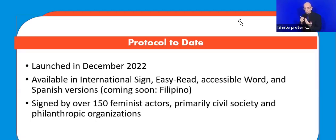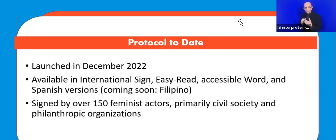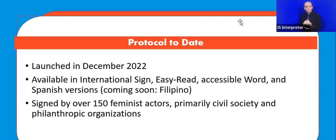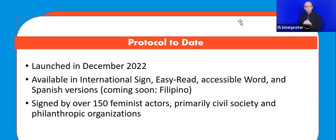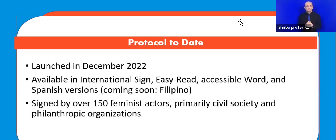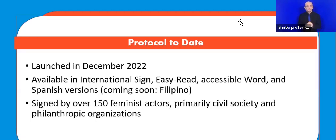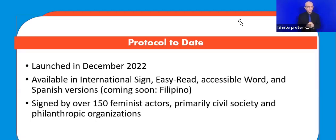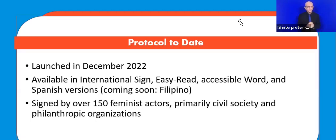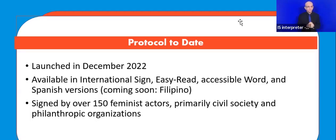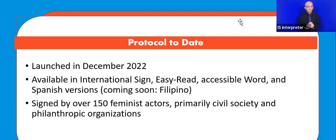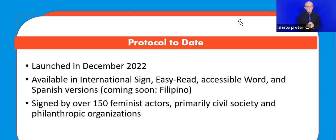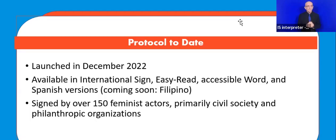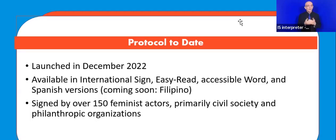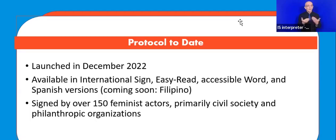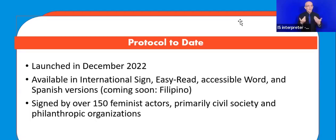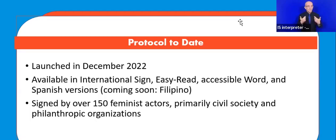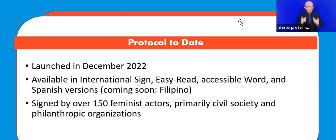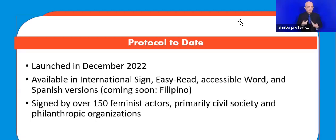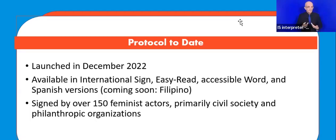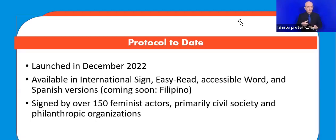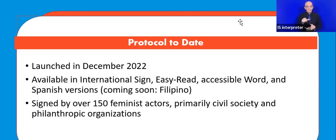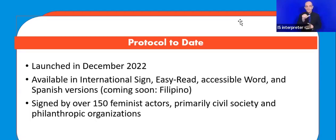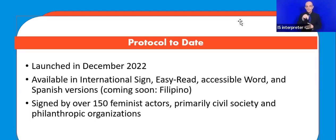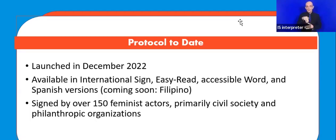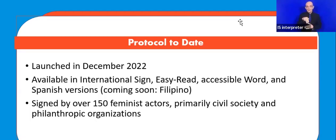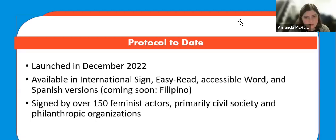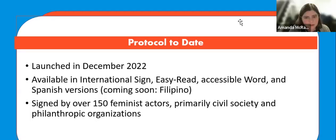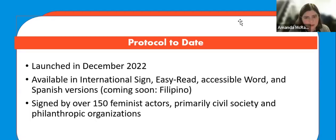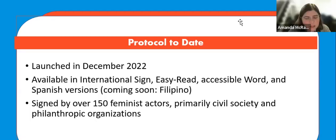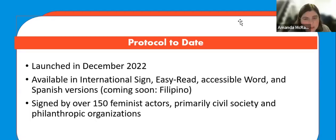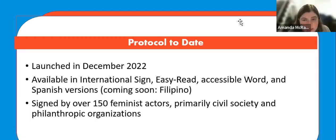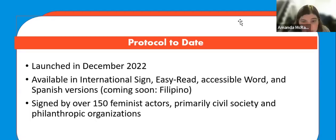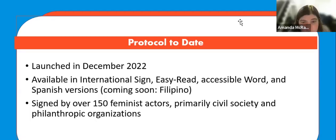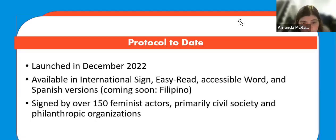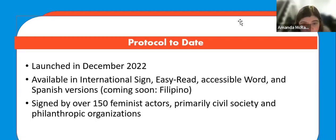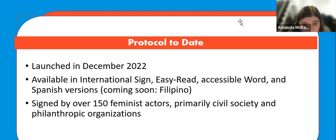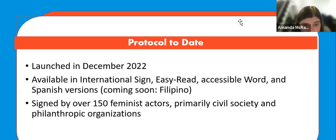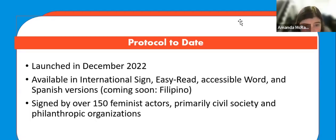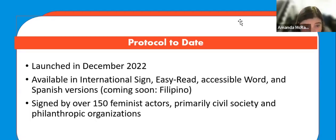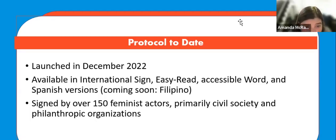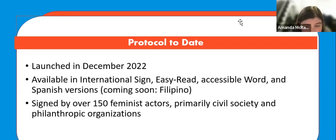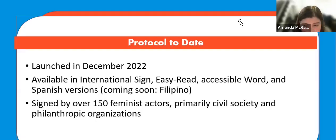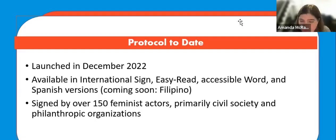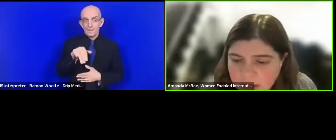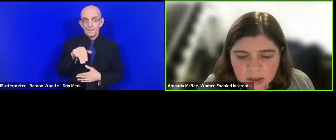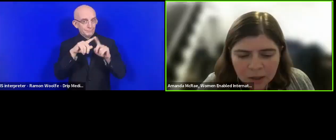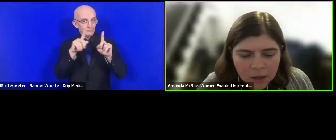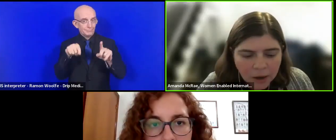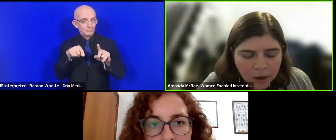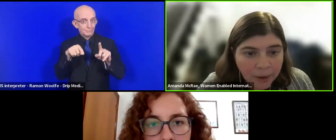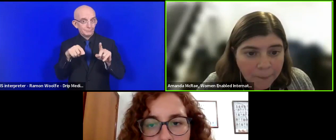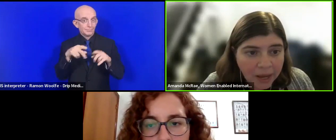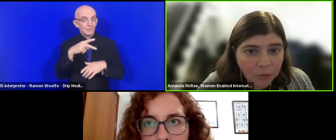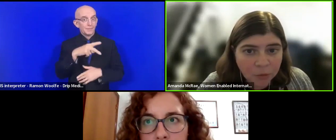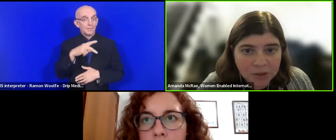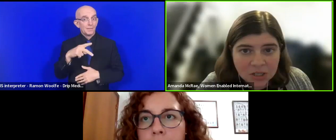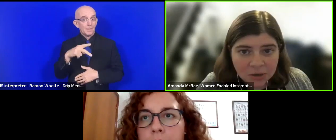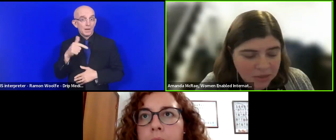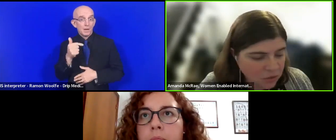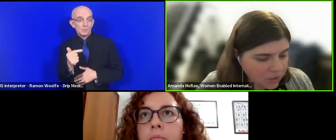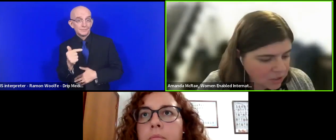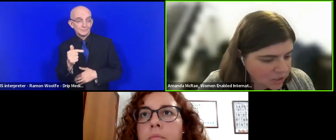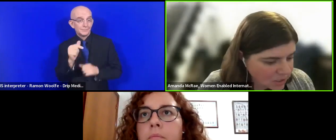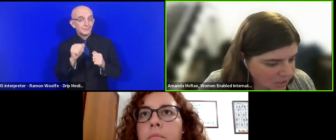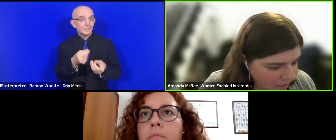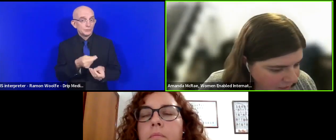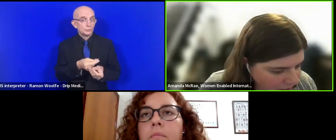Drive that my colleague has just linked in the chat, if you prefer to look at them on your own screen. I will be sharing